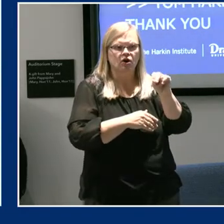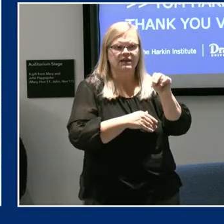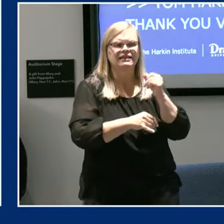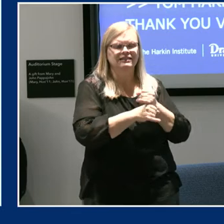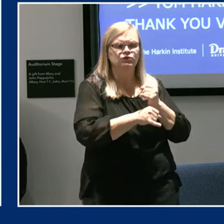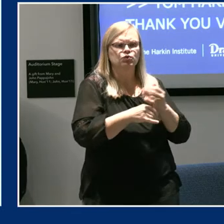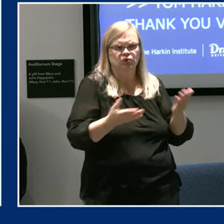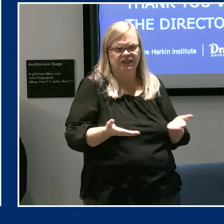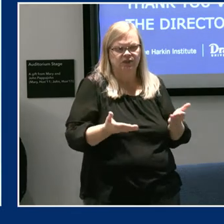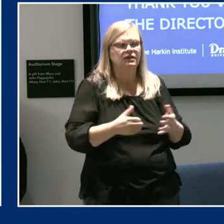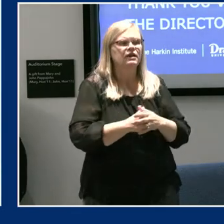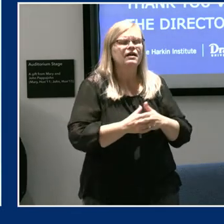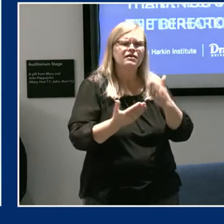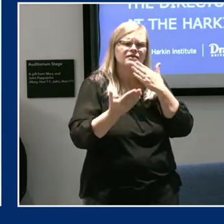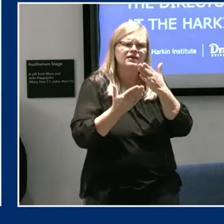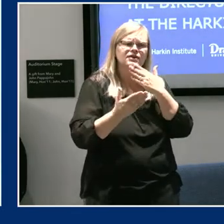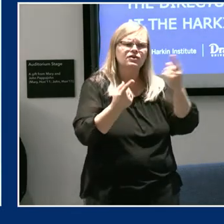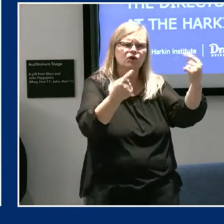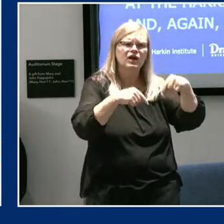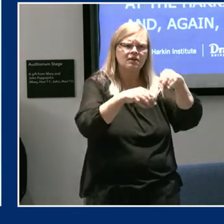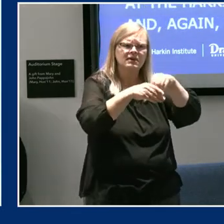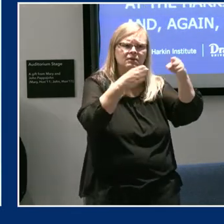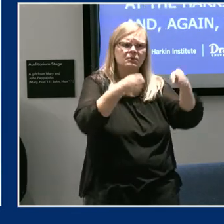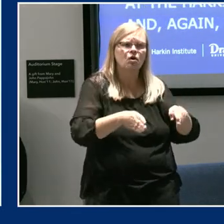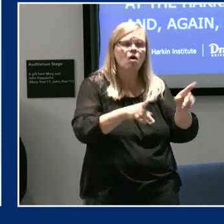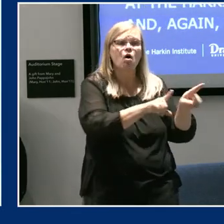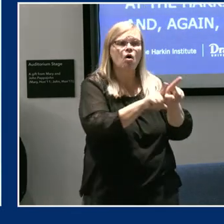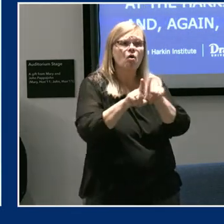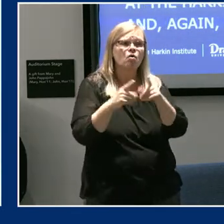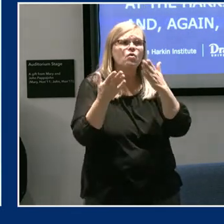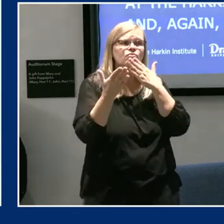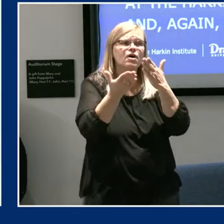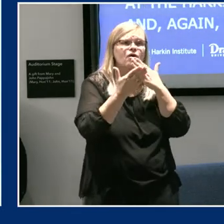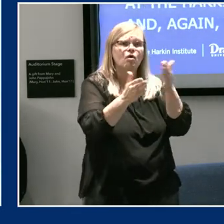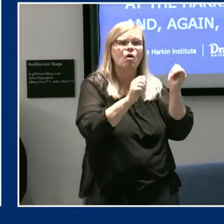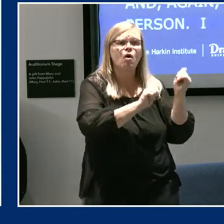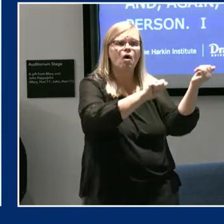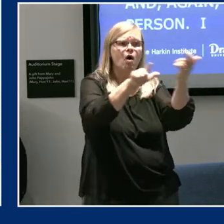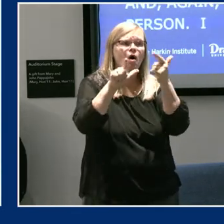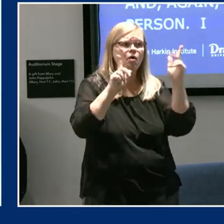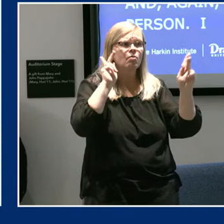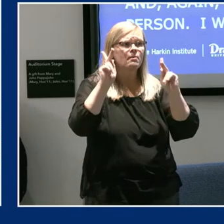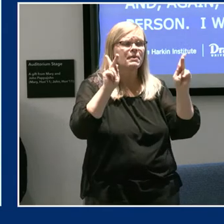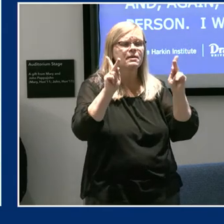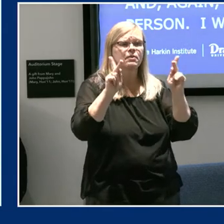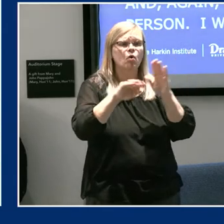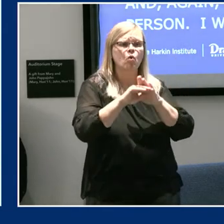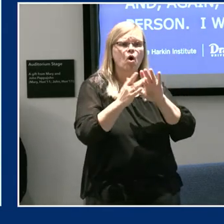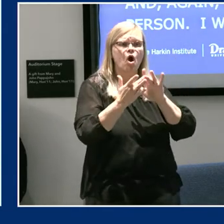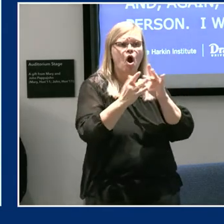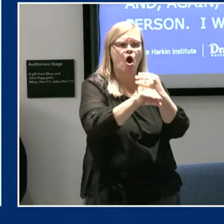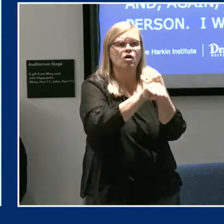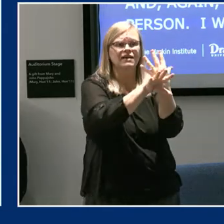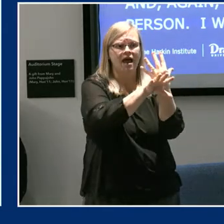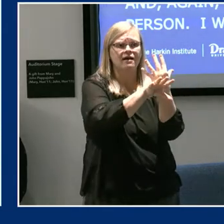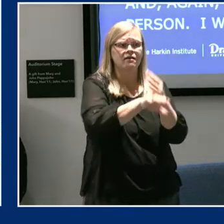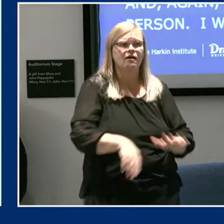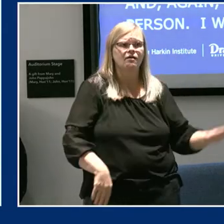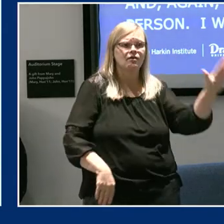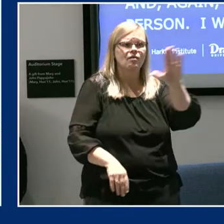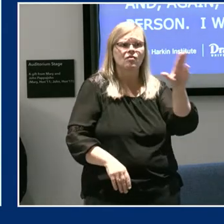thank all of you for being here in person. I want to also thank all of those who are online throughout the